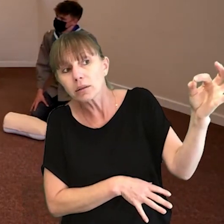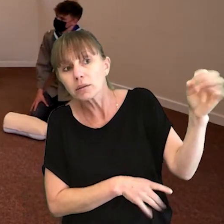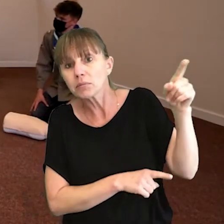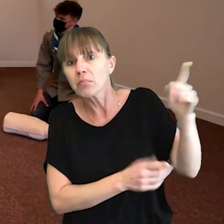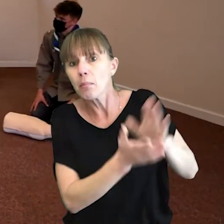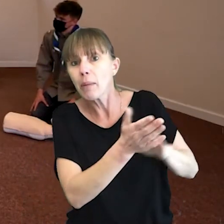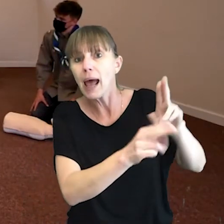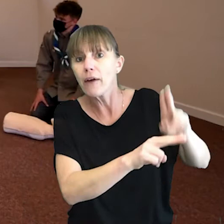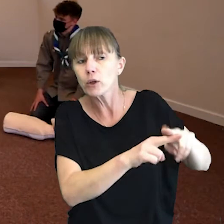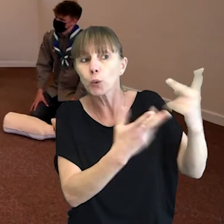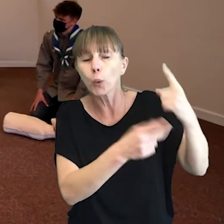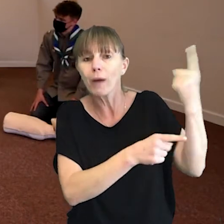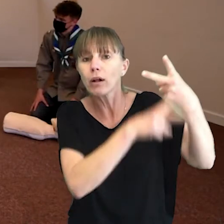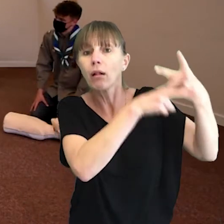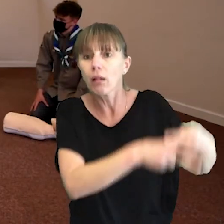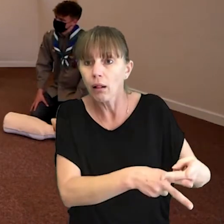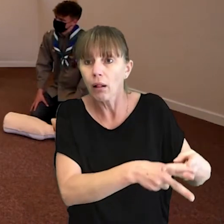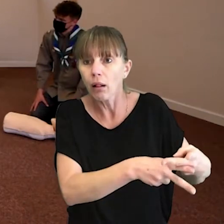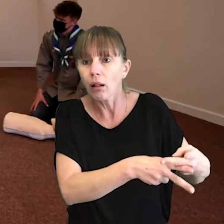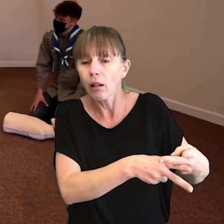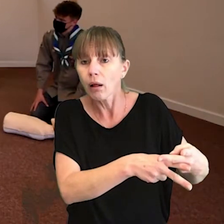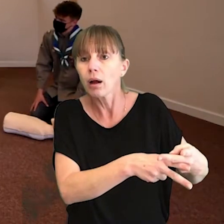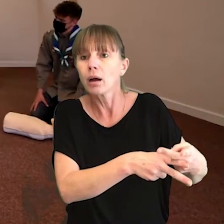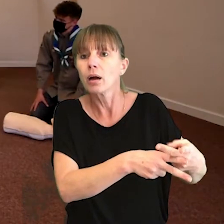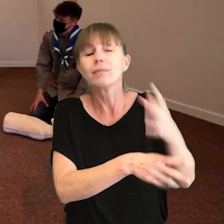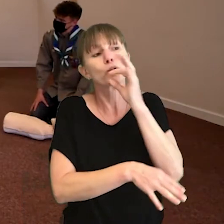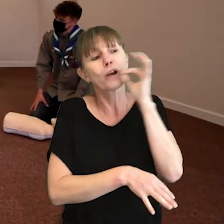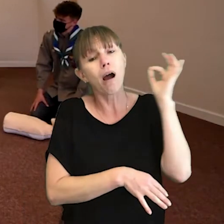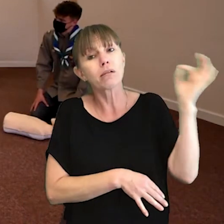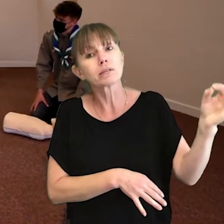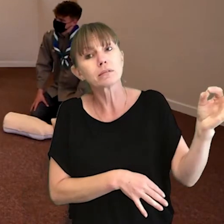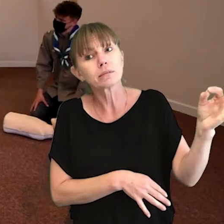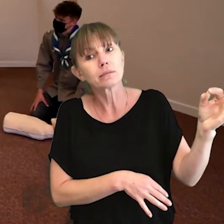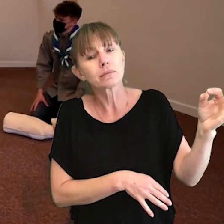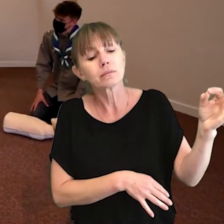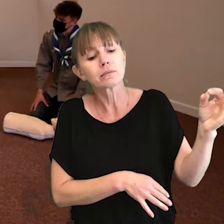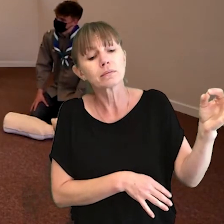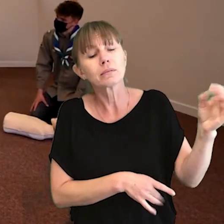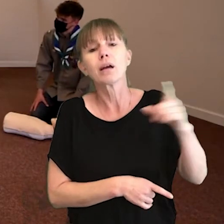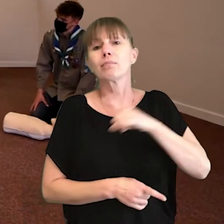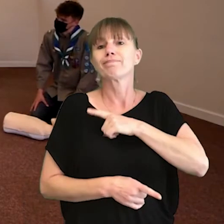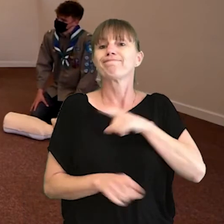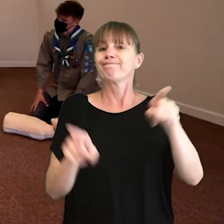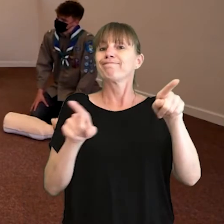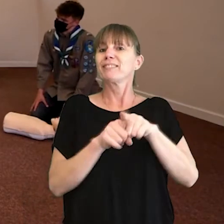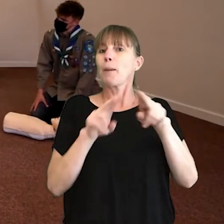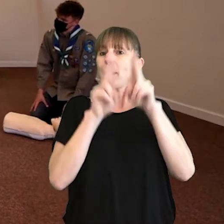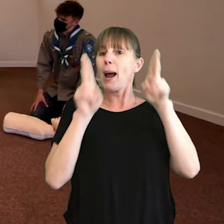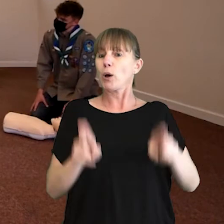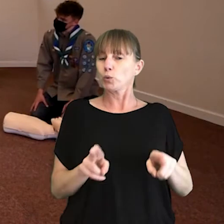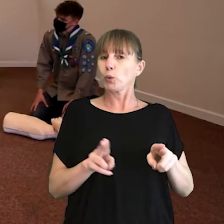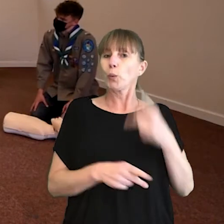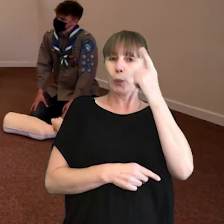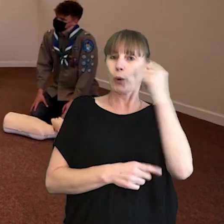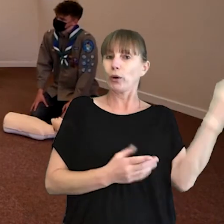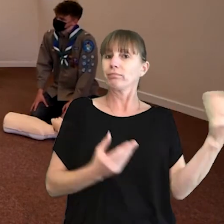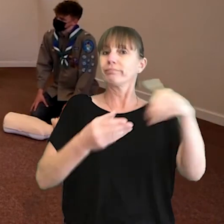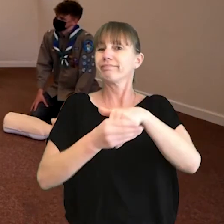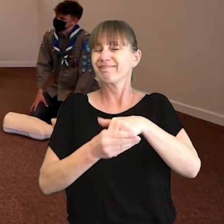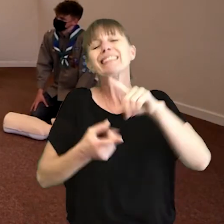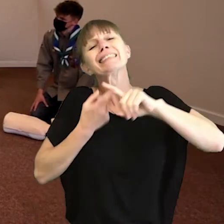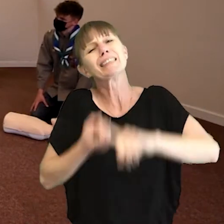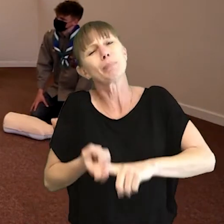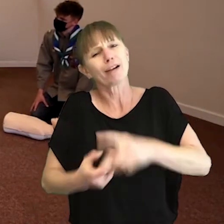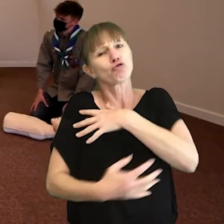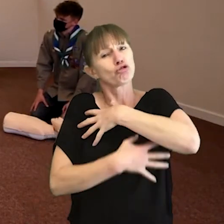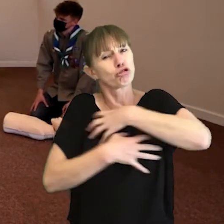guardian that is with them to do? Rescue. They could, because they're from the same household, if you could, depending on how stressed